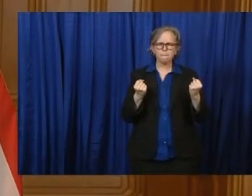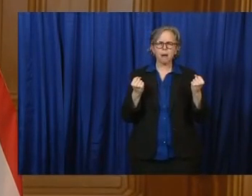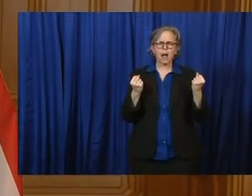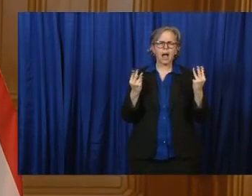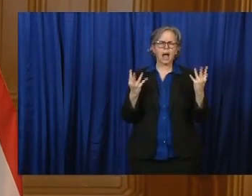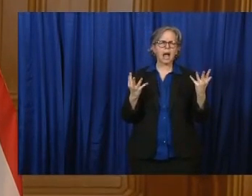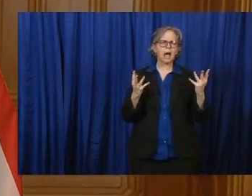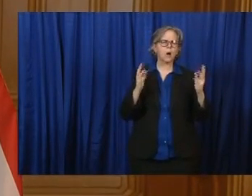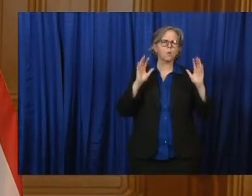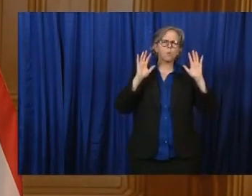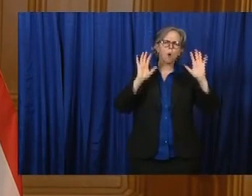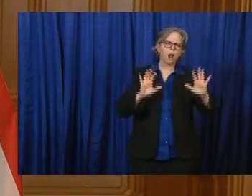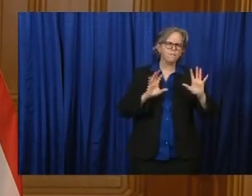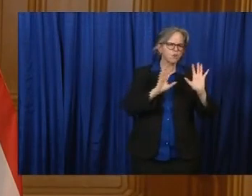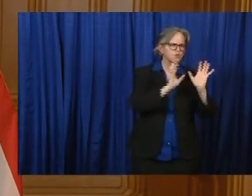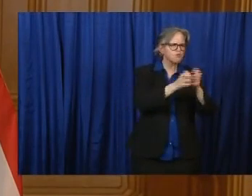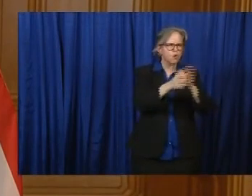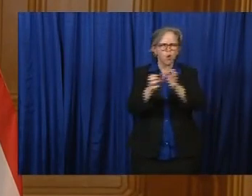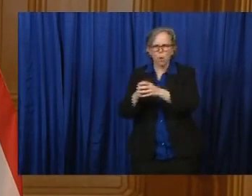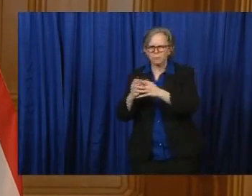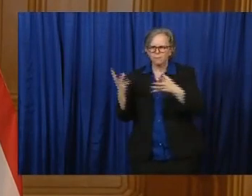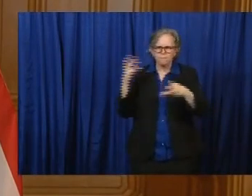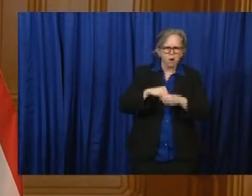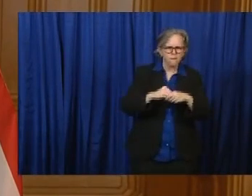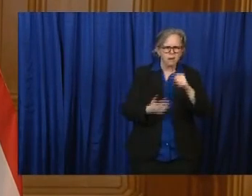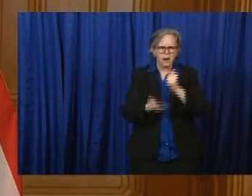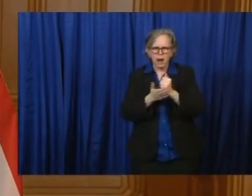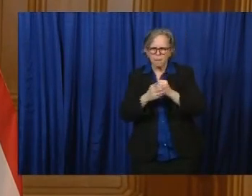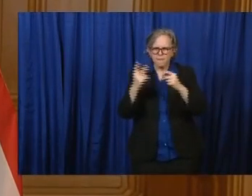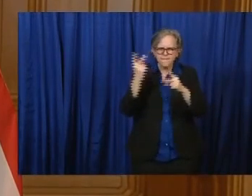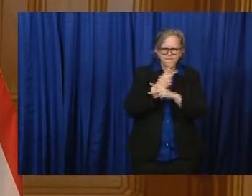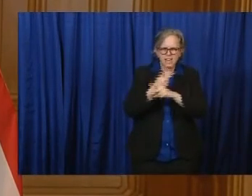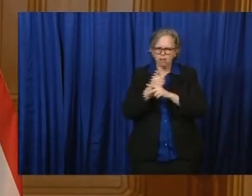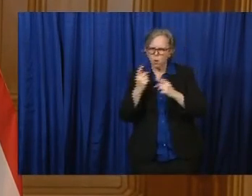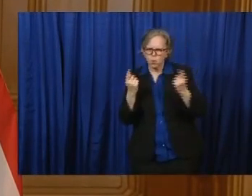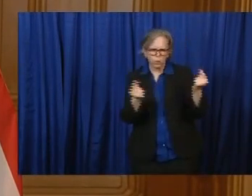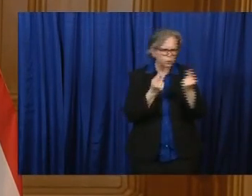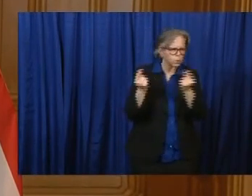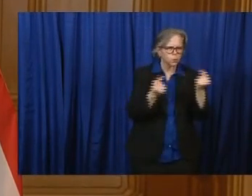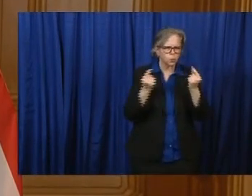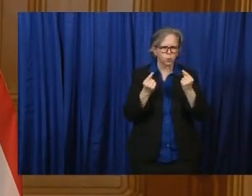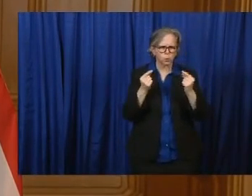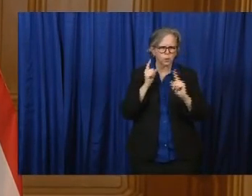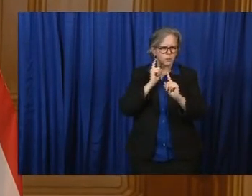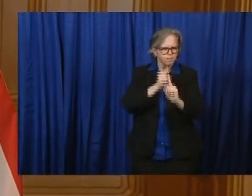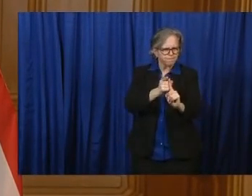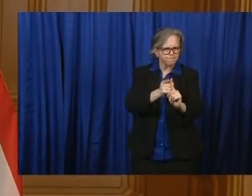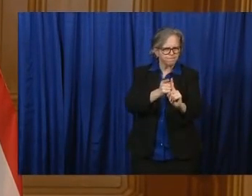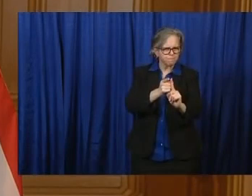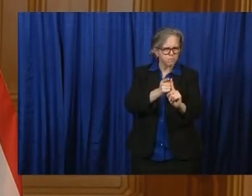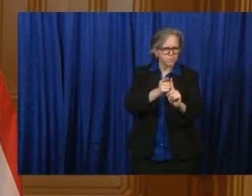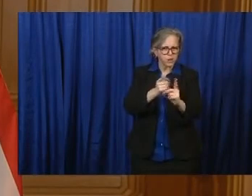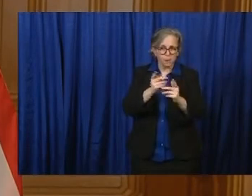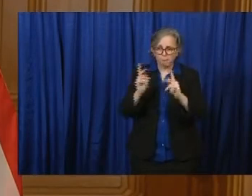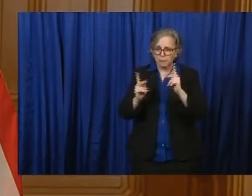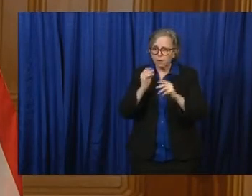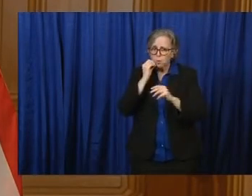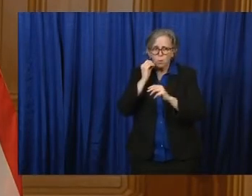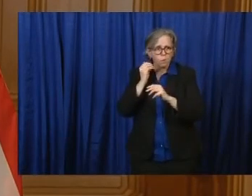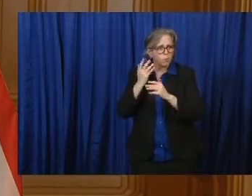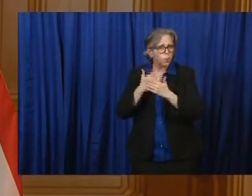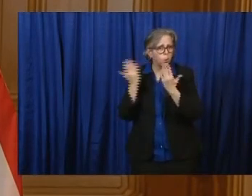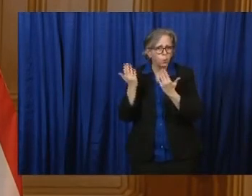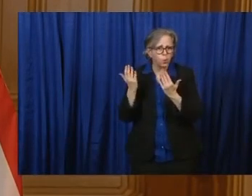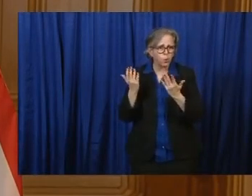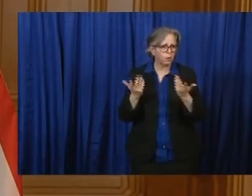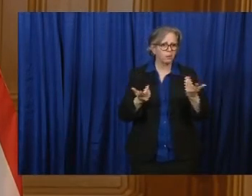of the National Alliance on Mental Illness, and the Ohio Recovery Housing, who are all helping us work through what's needed on the